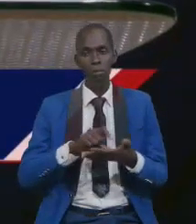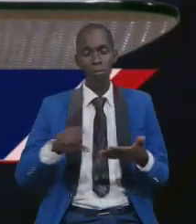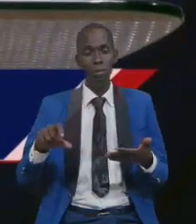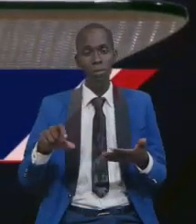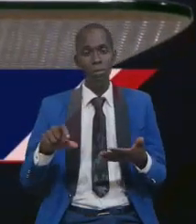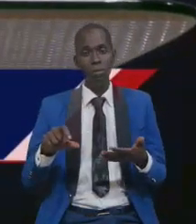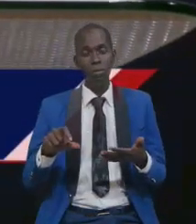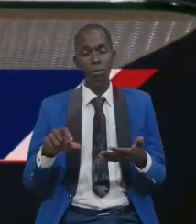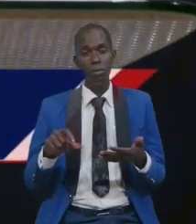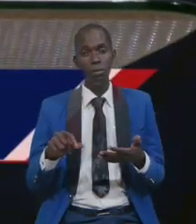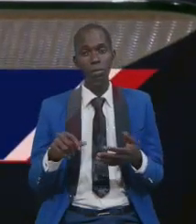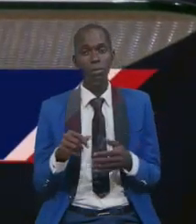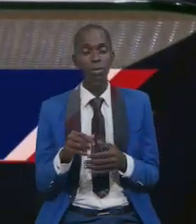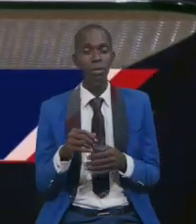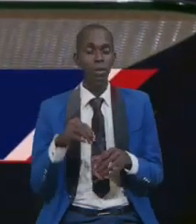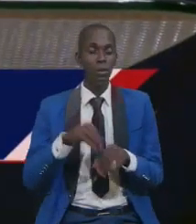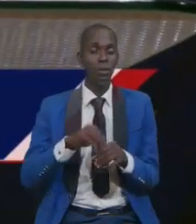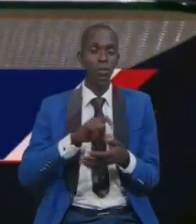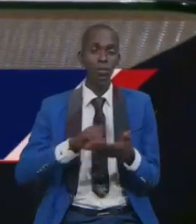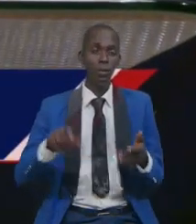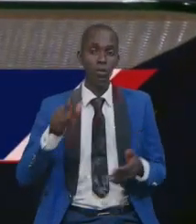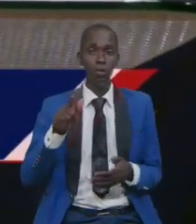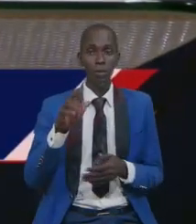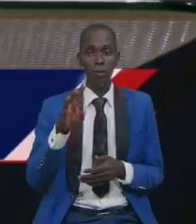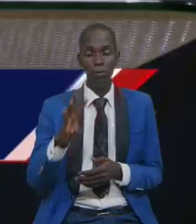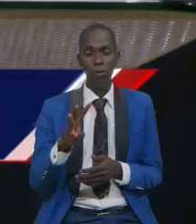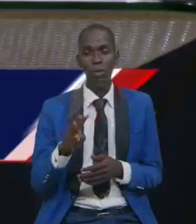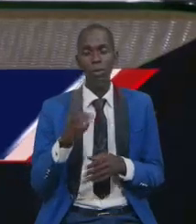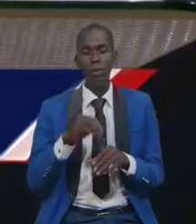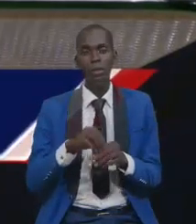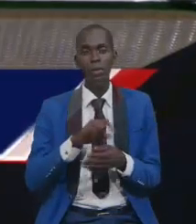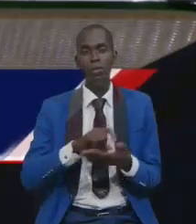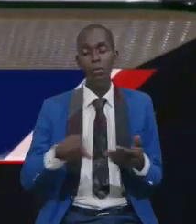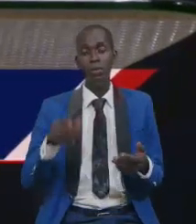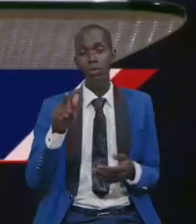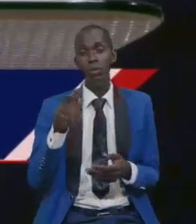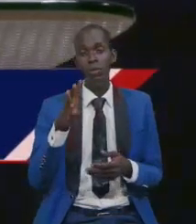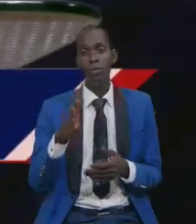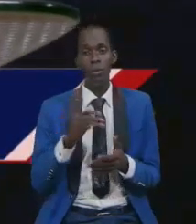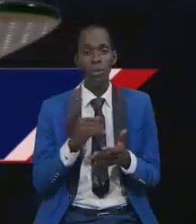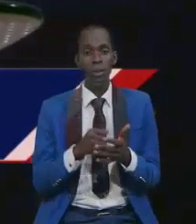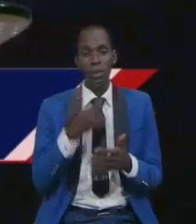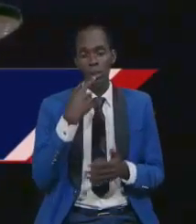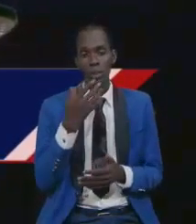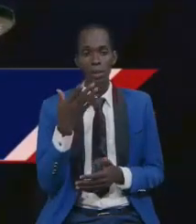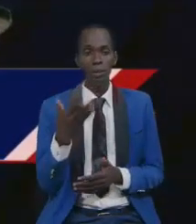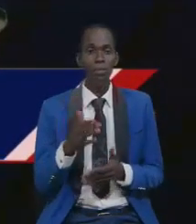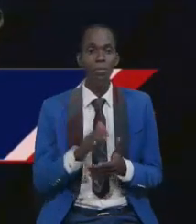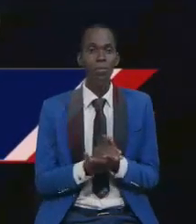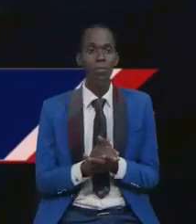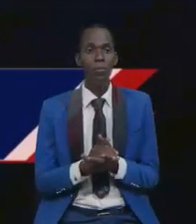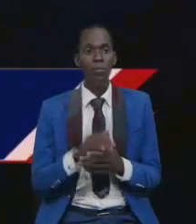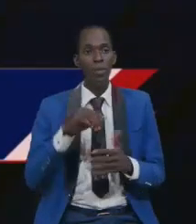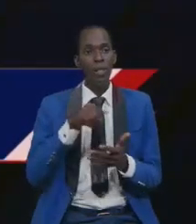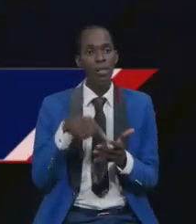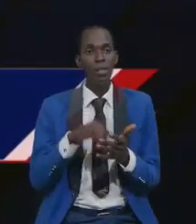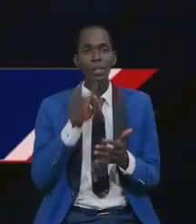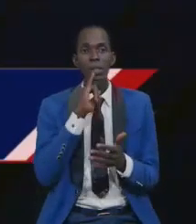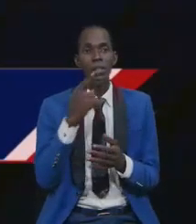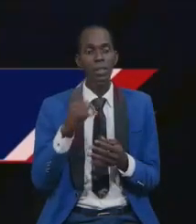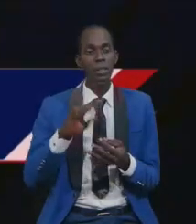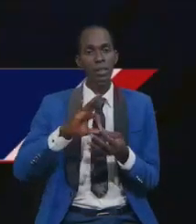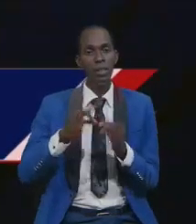this passage, verse 24. In verse 24, it says this is the interpretation,